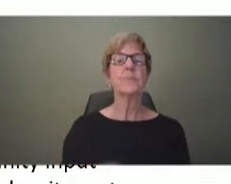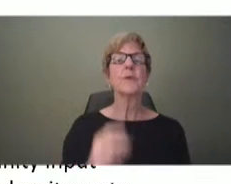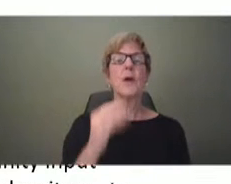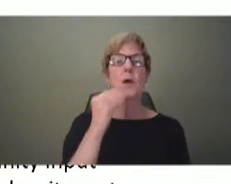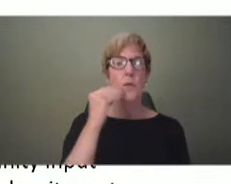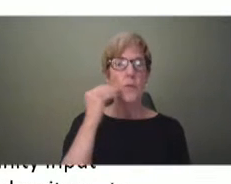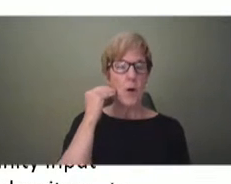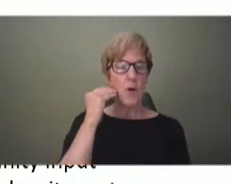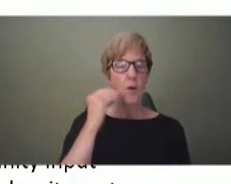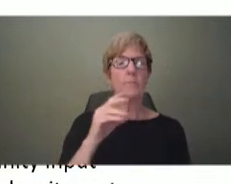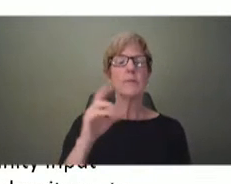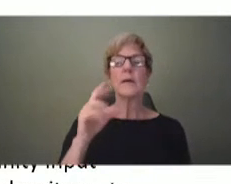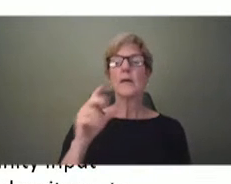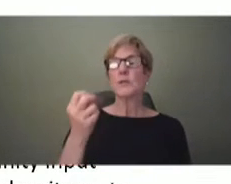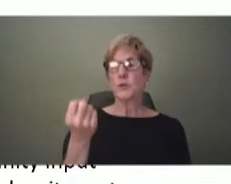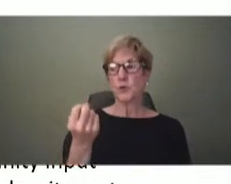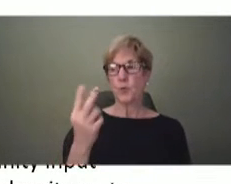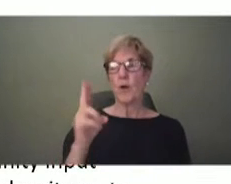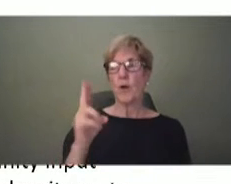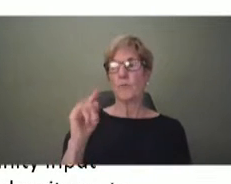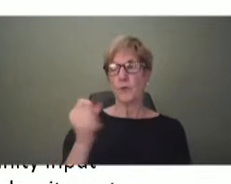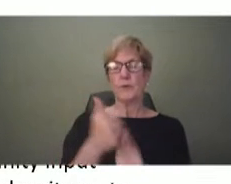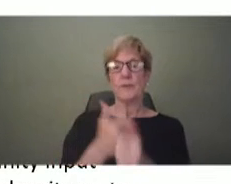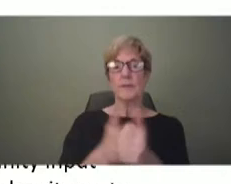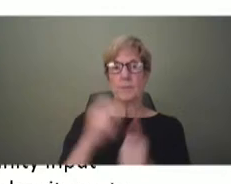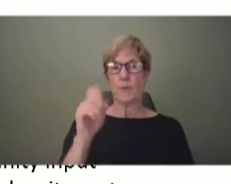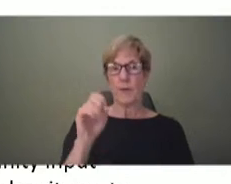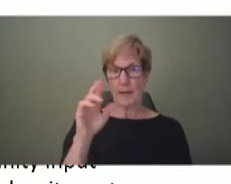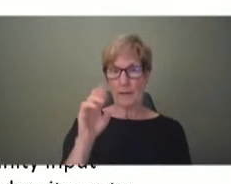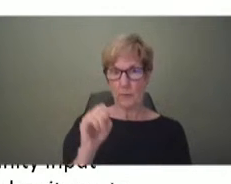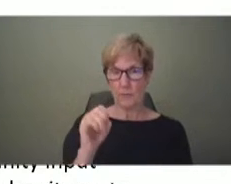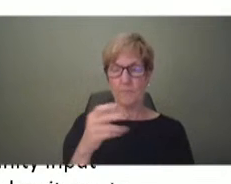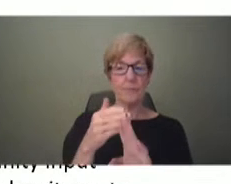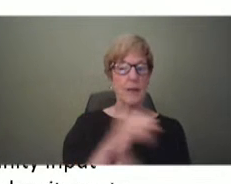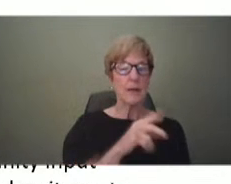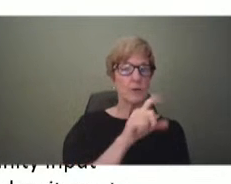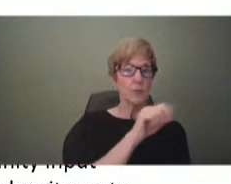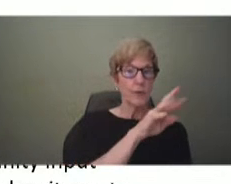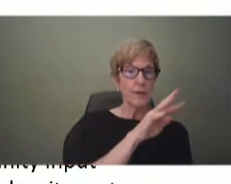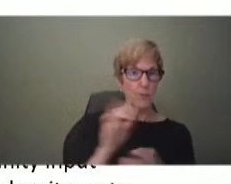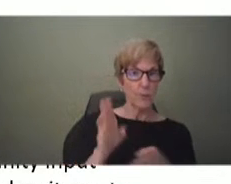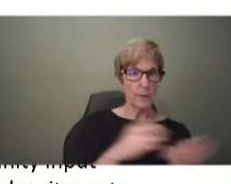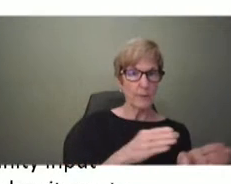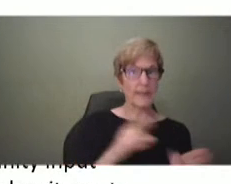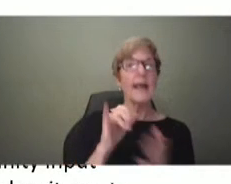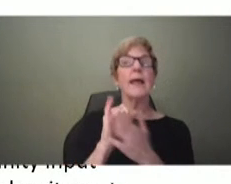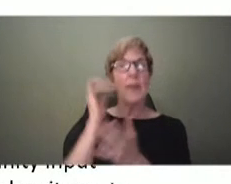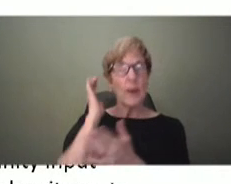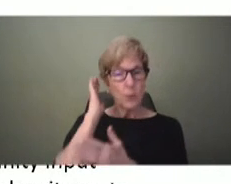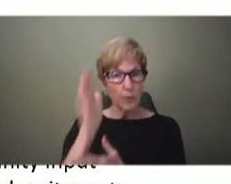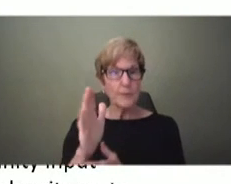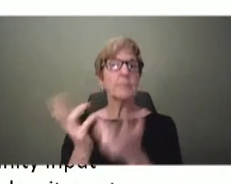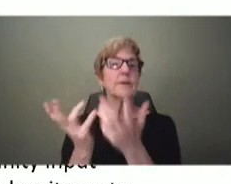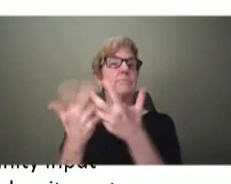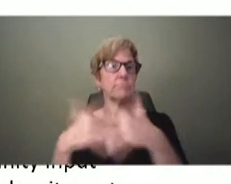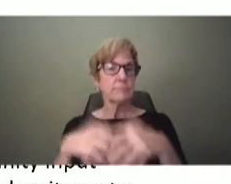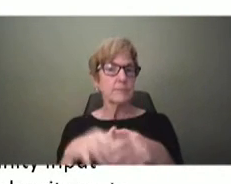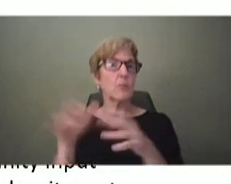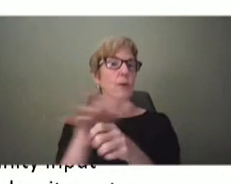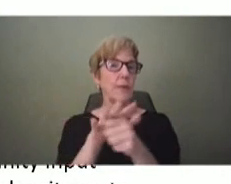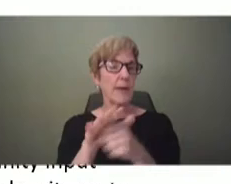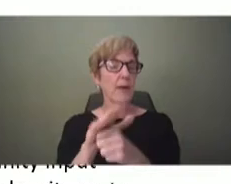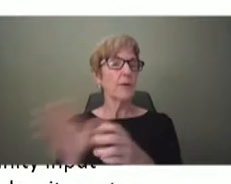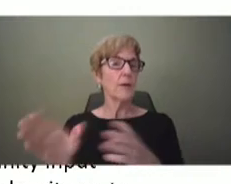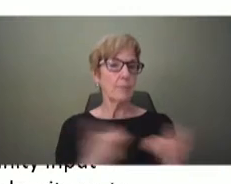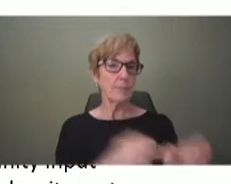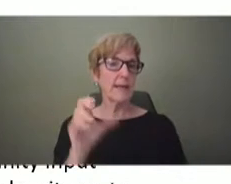units to the acre so prior to the adoption of 2 40 plan this request would have been consistent with the area plans for the site